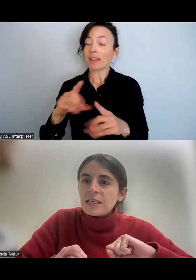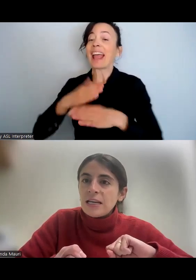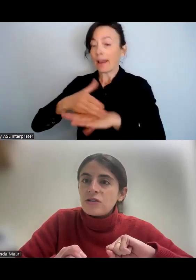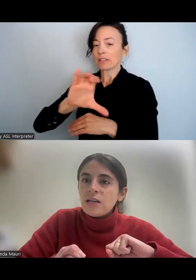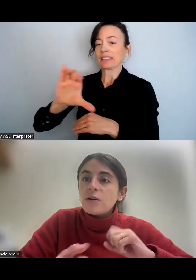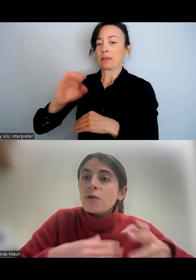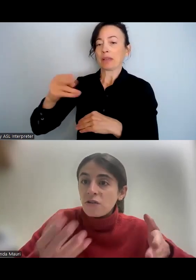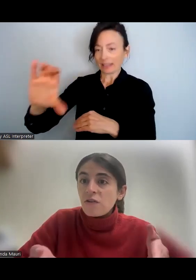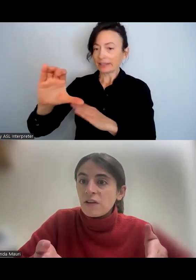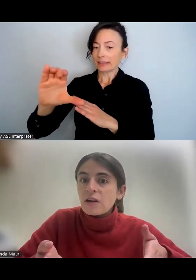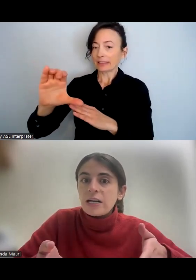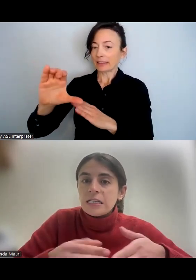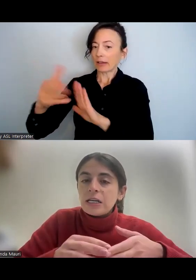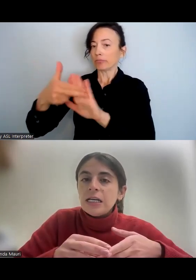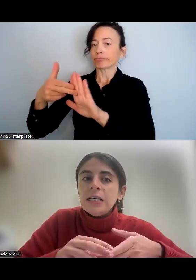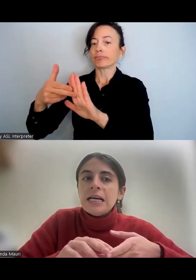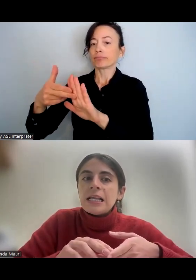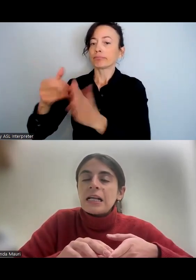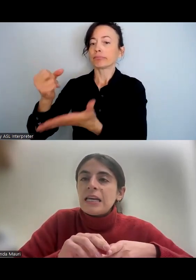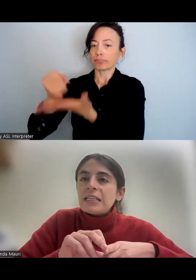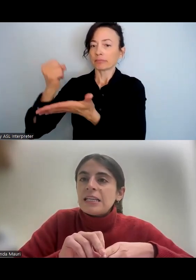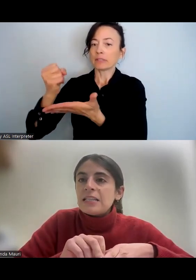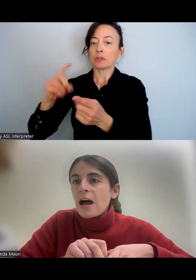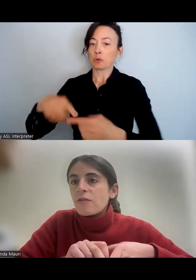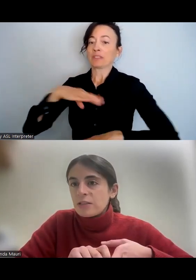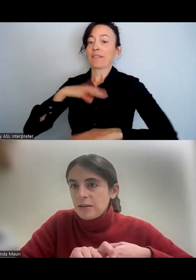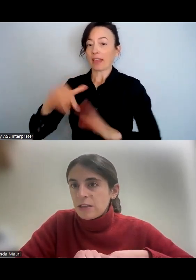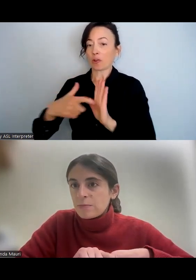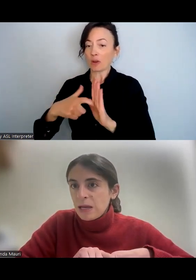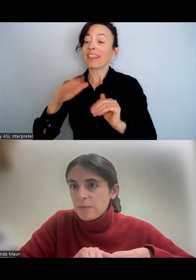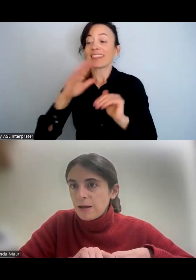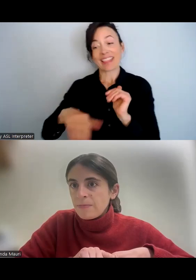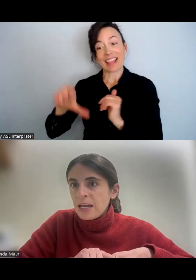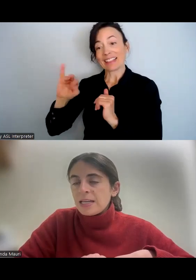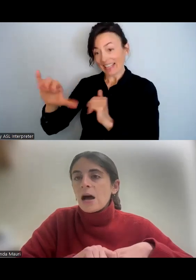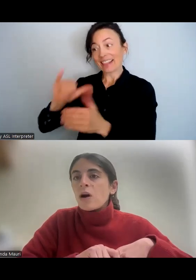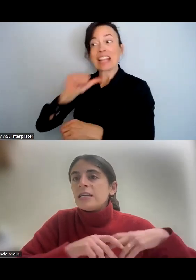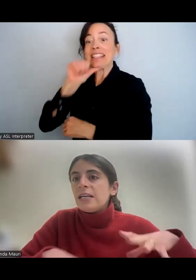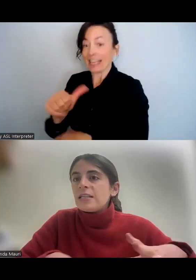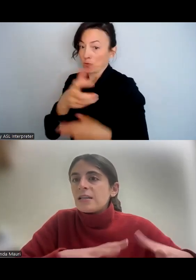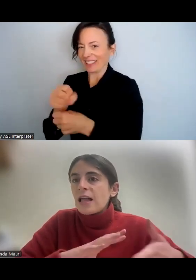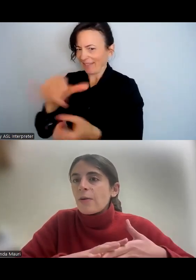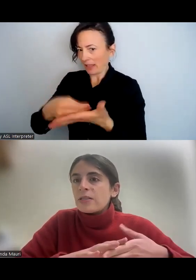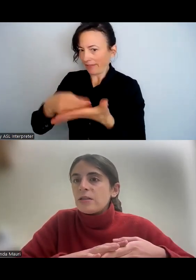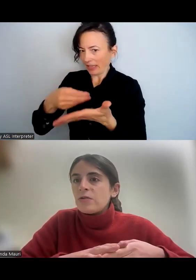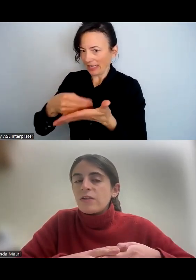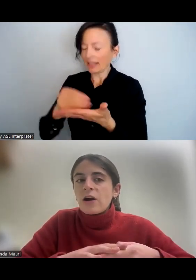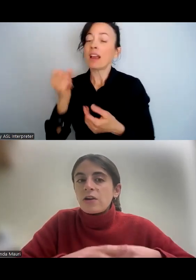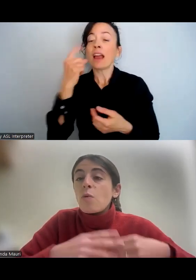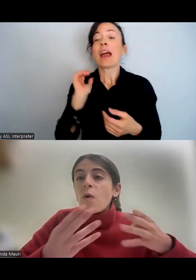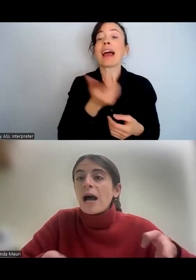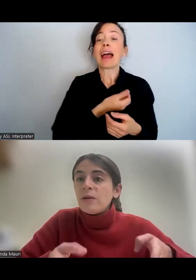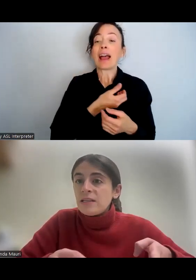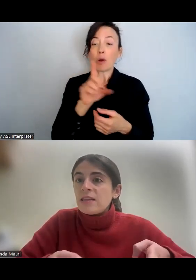CCBHC designation in order to fulfill the criteria than clinics that did not receive this payment. Now, our data doesn't allow us to figure